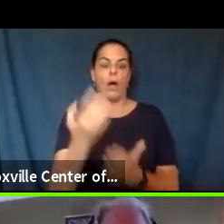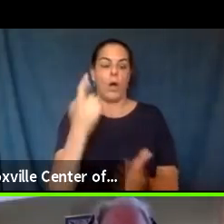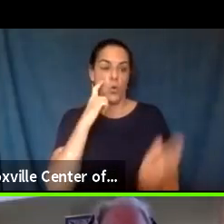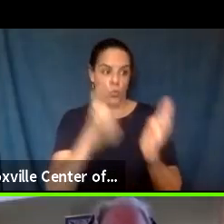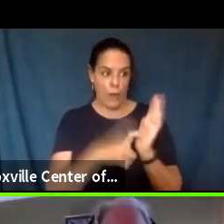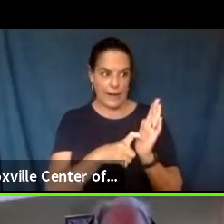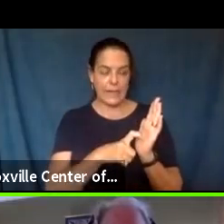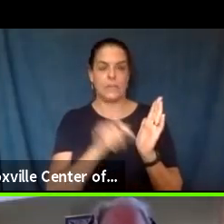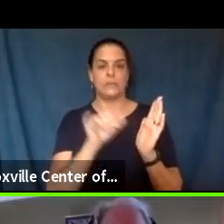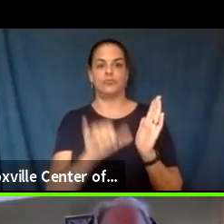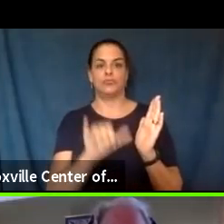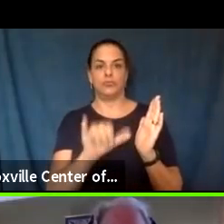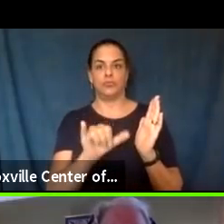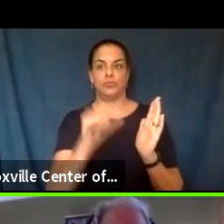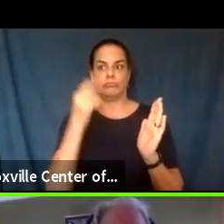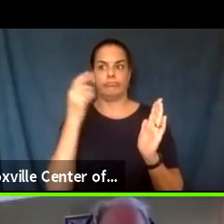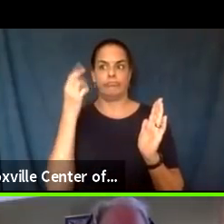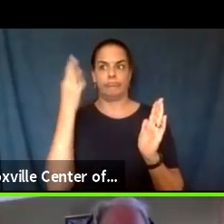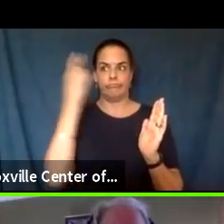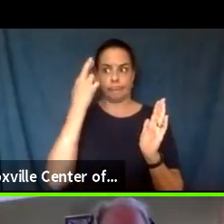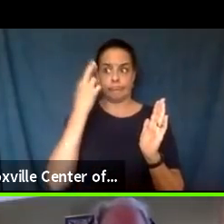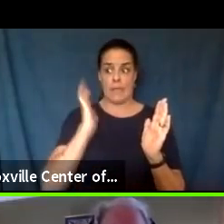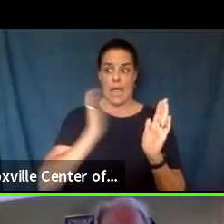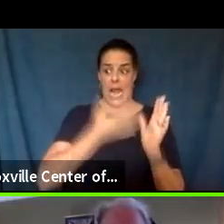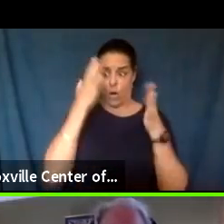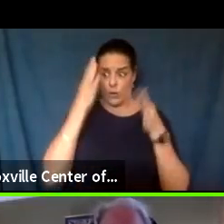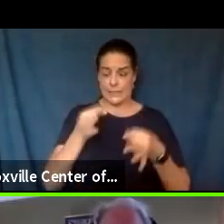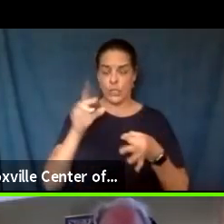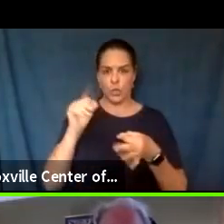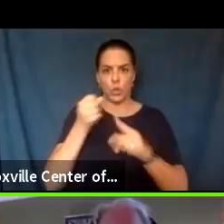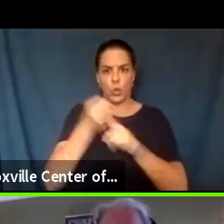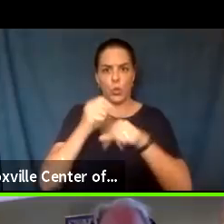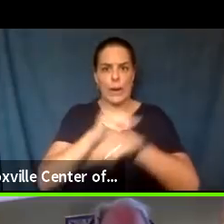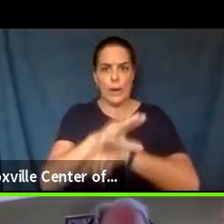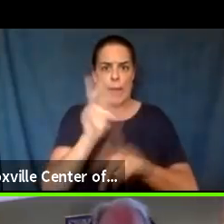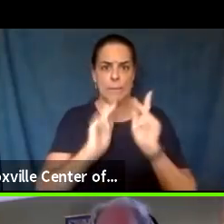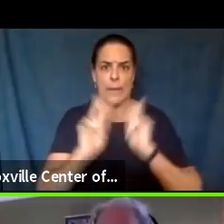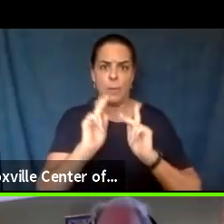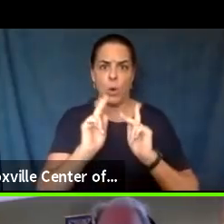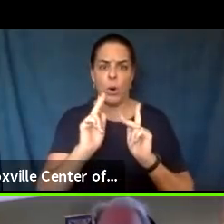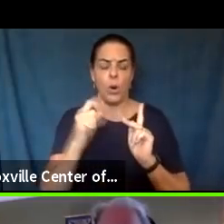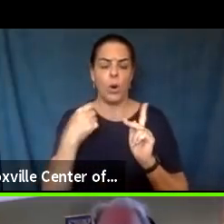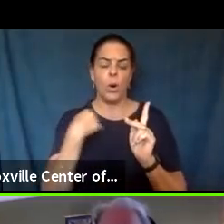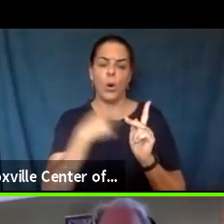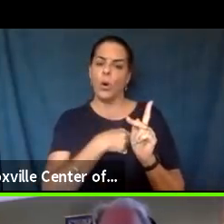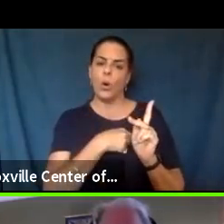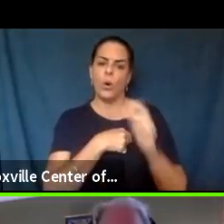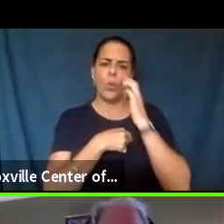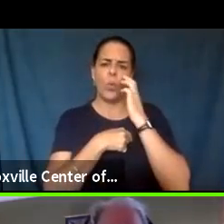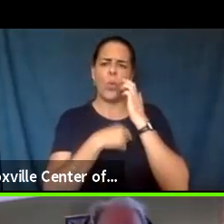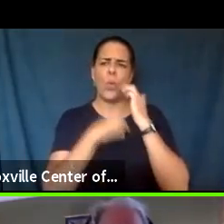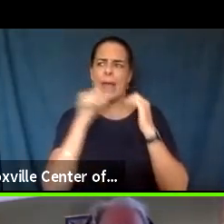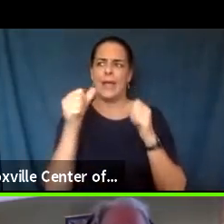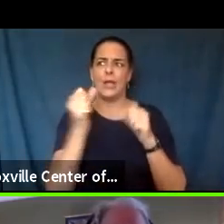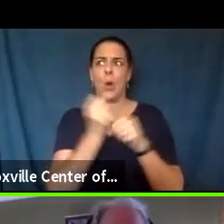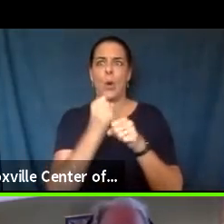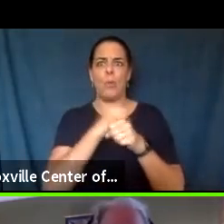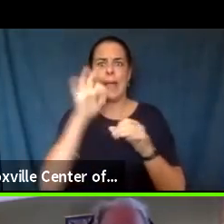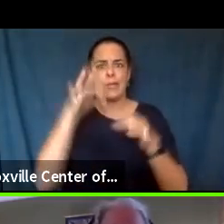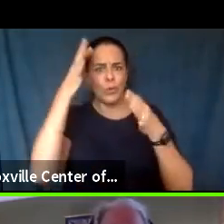the decisions we're making impact people. And we don't take this decision or